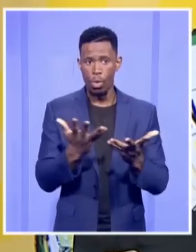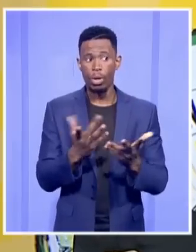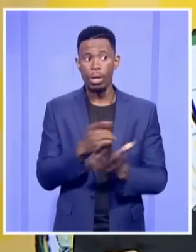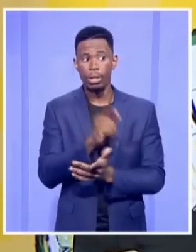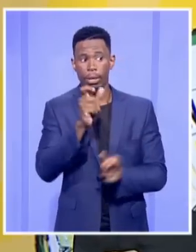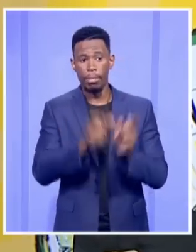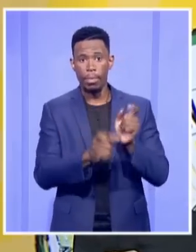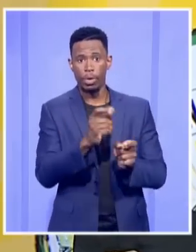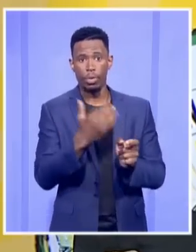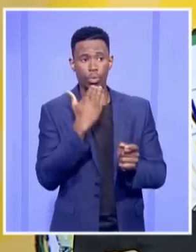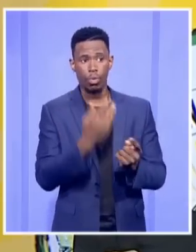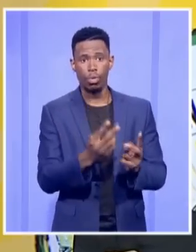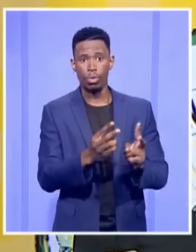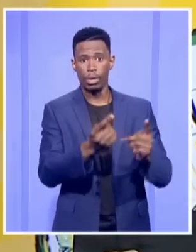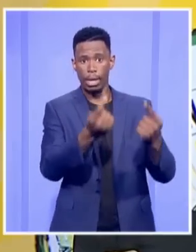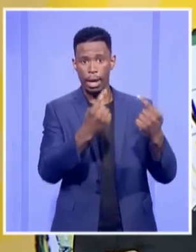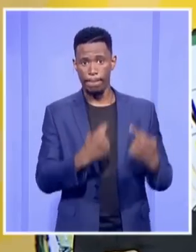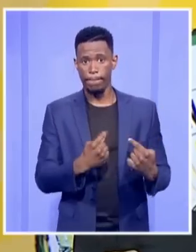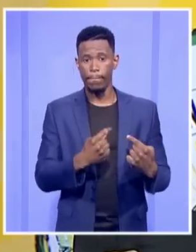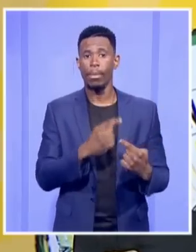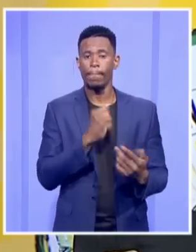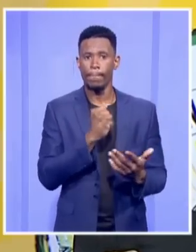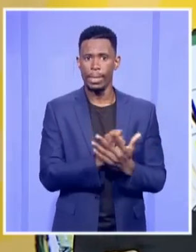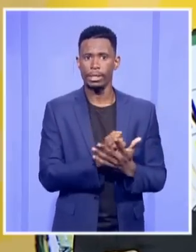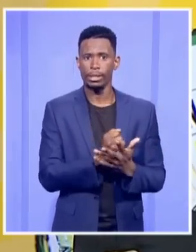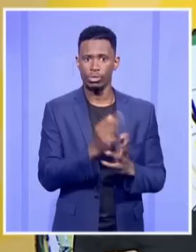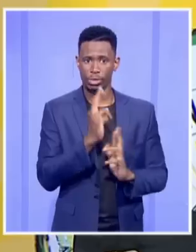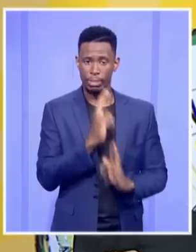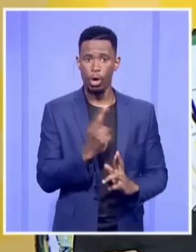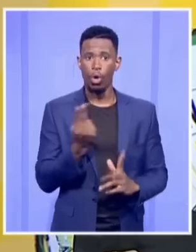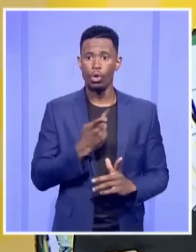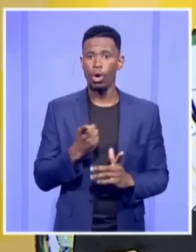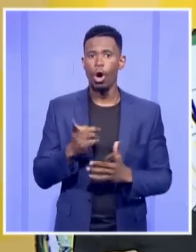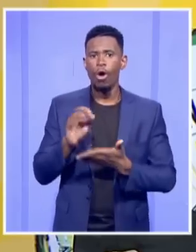delegates. Acts of vote buying,